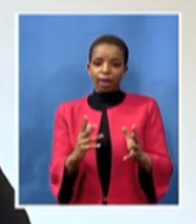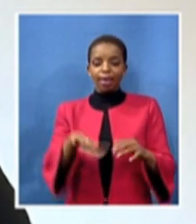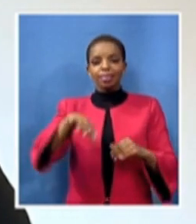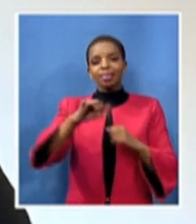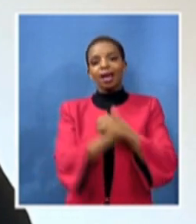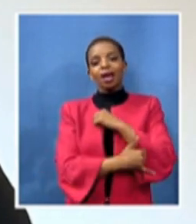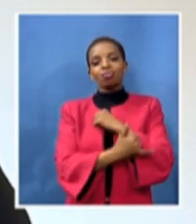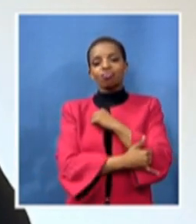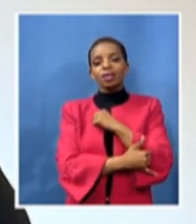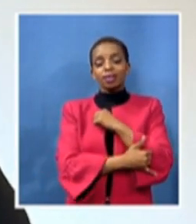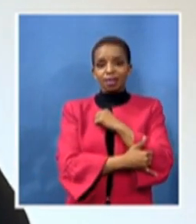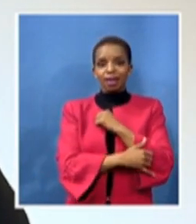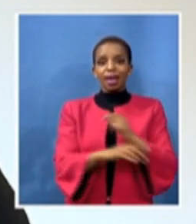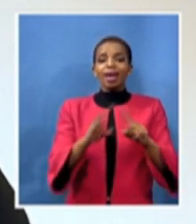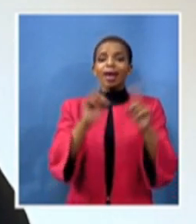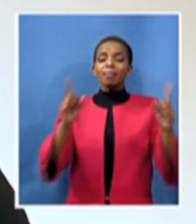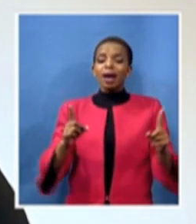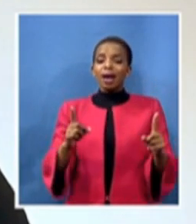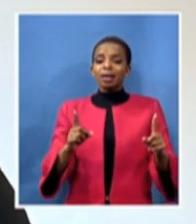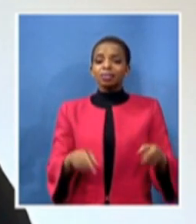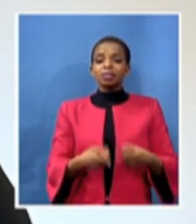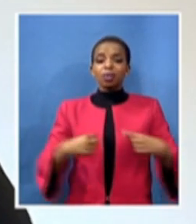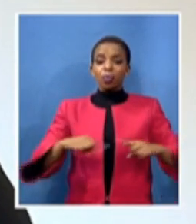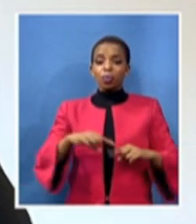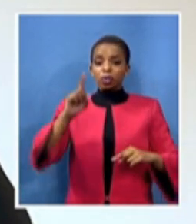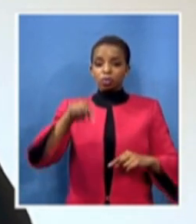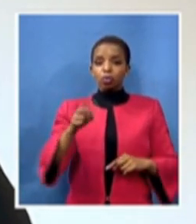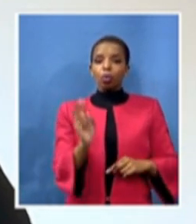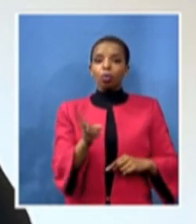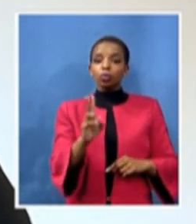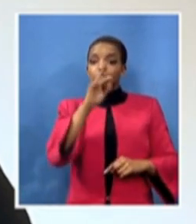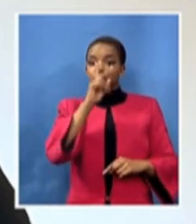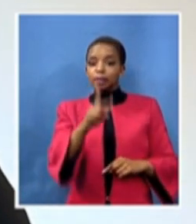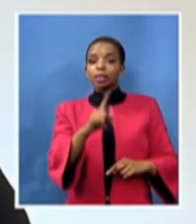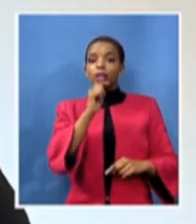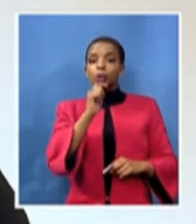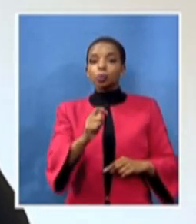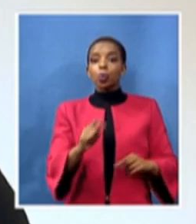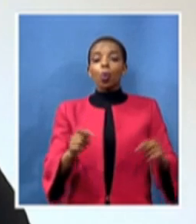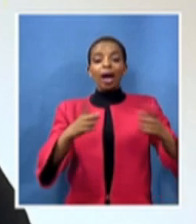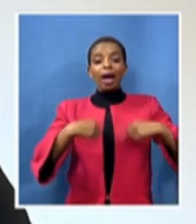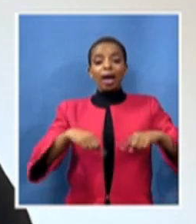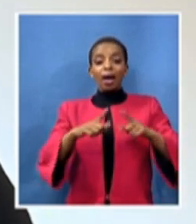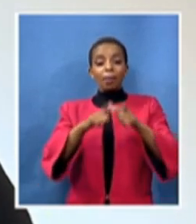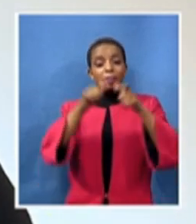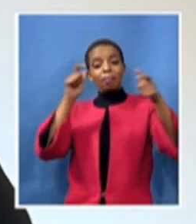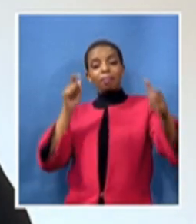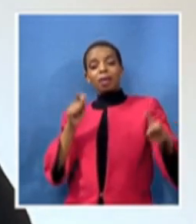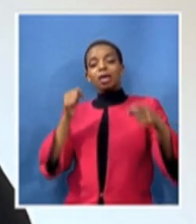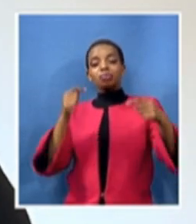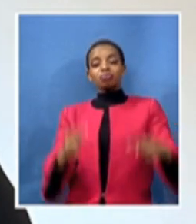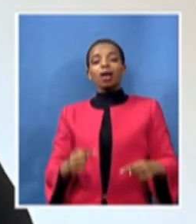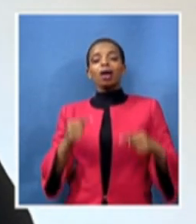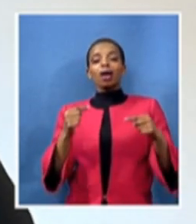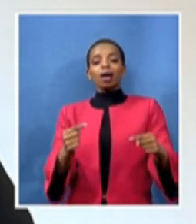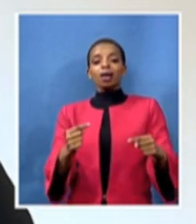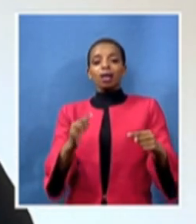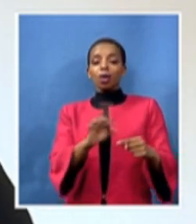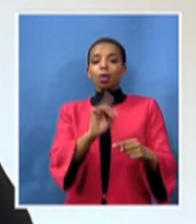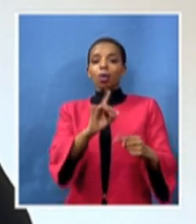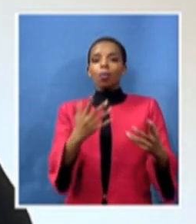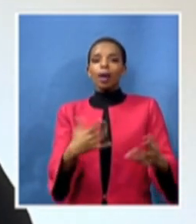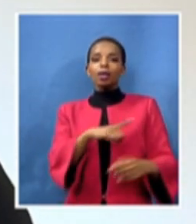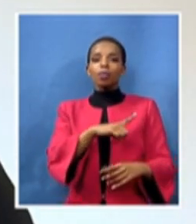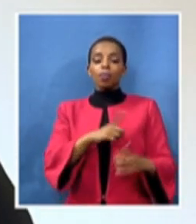biggest threat to our democracy is. It is our commitment as men to violence. It seems violence is a constant